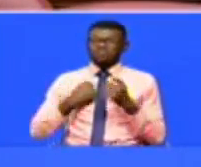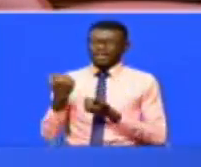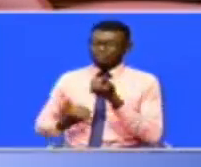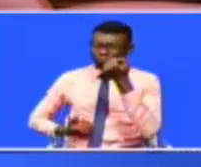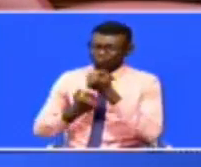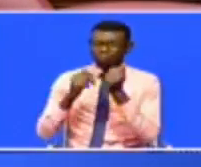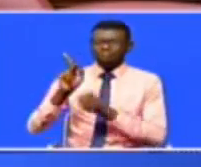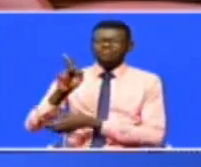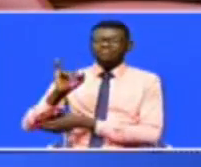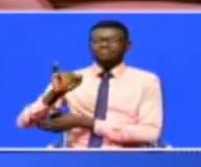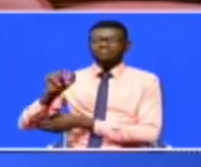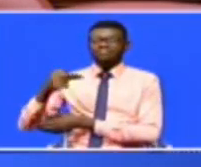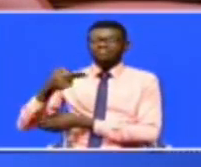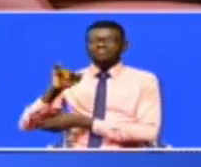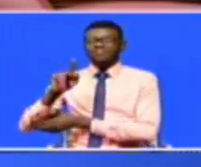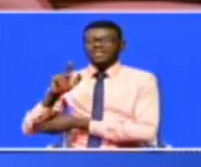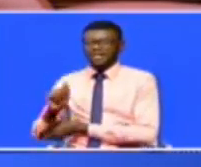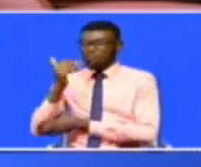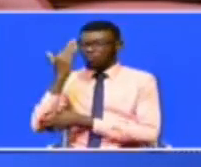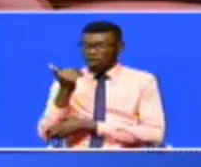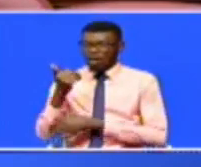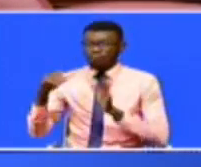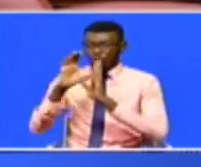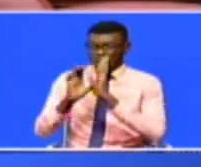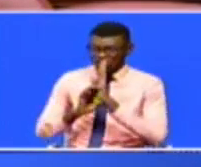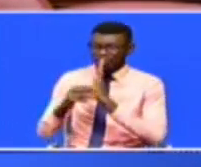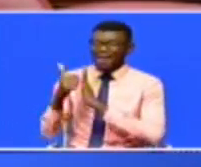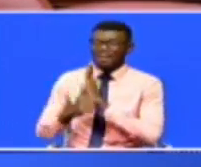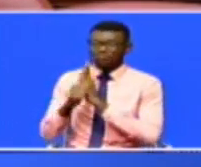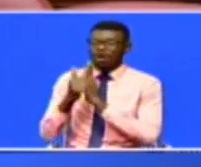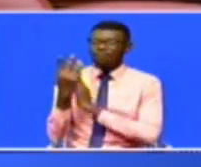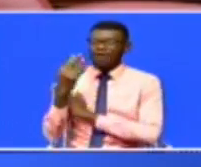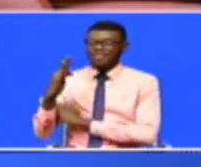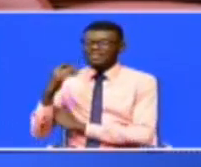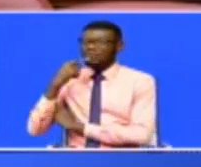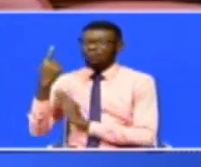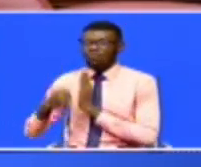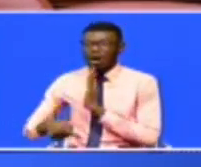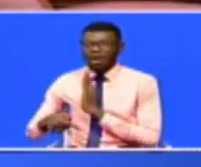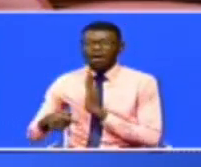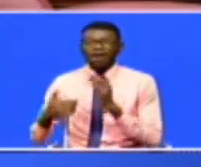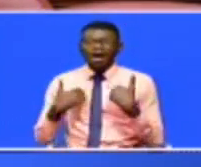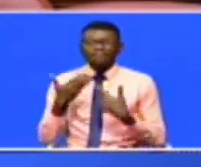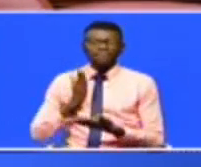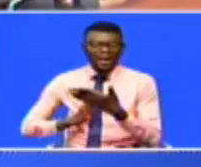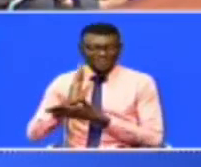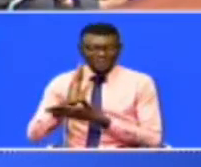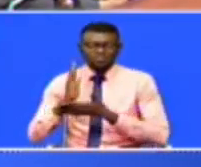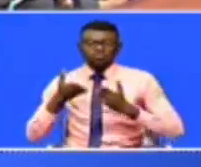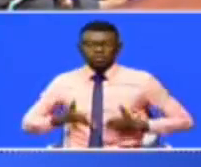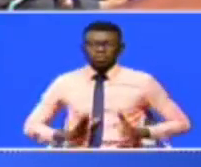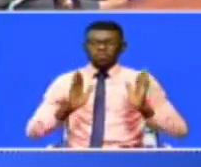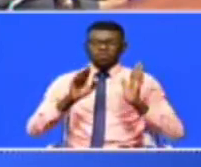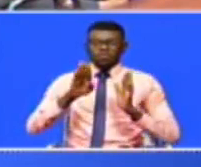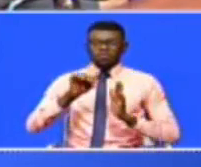Kihika, because, again, the Constitution says, I think, is it Article 43, that there is a right to reproductive health.